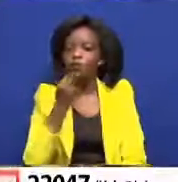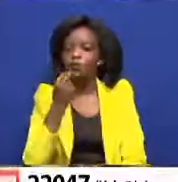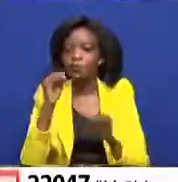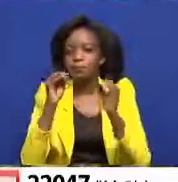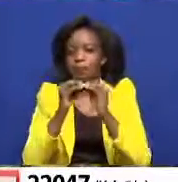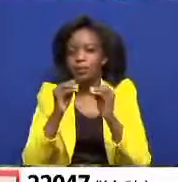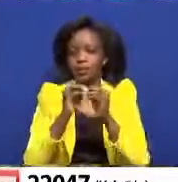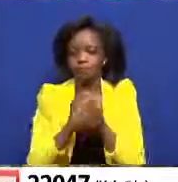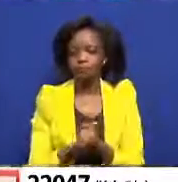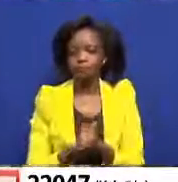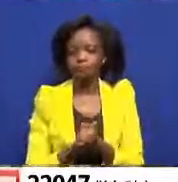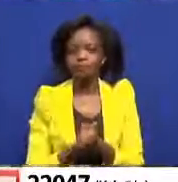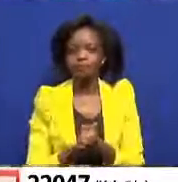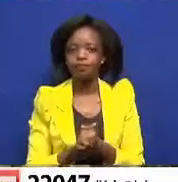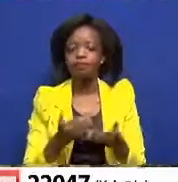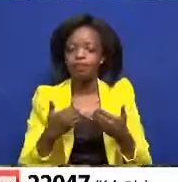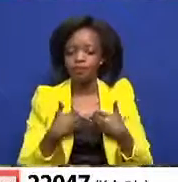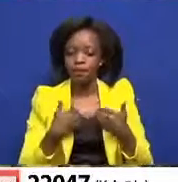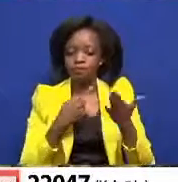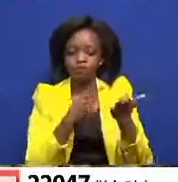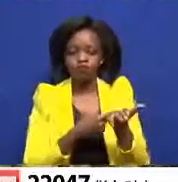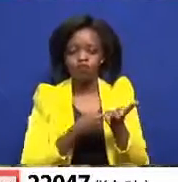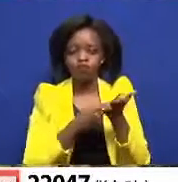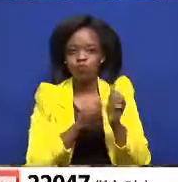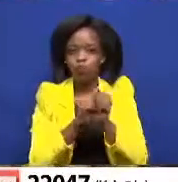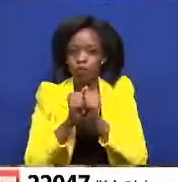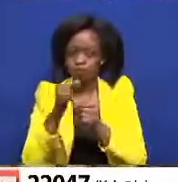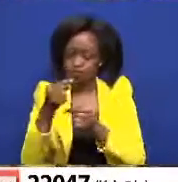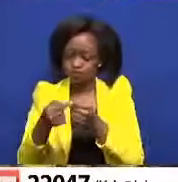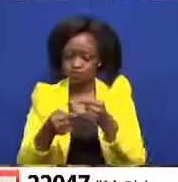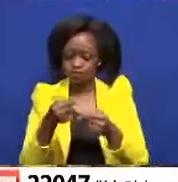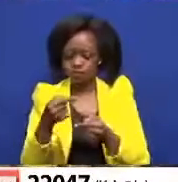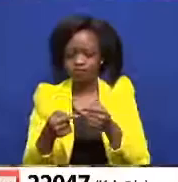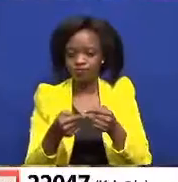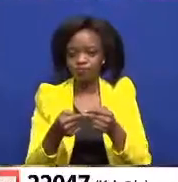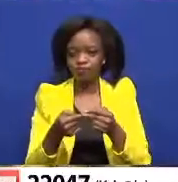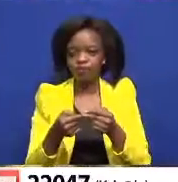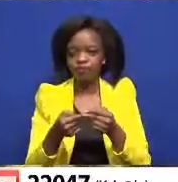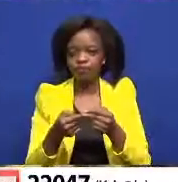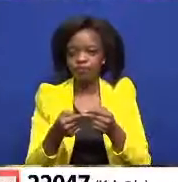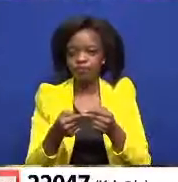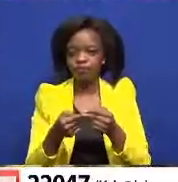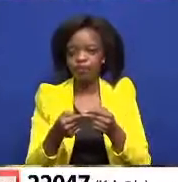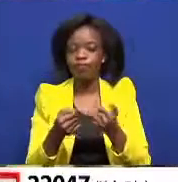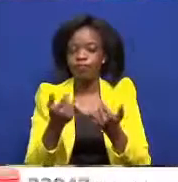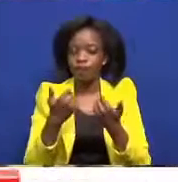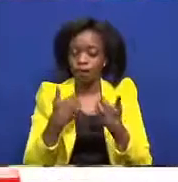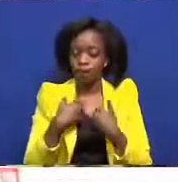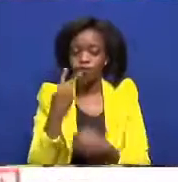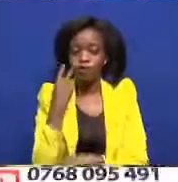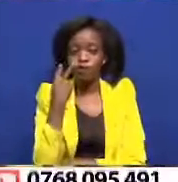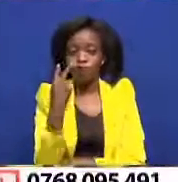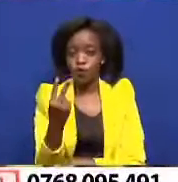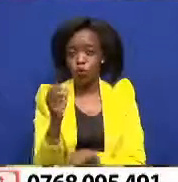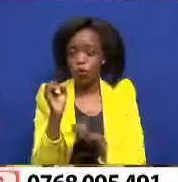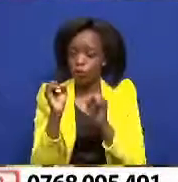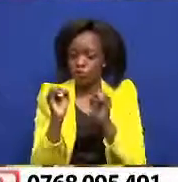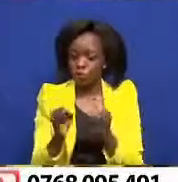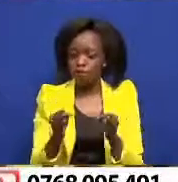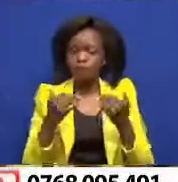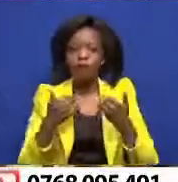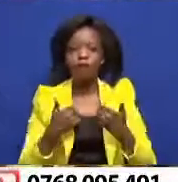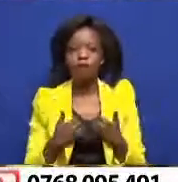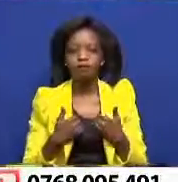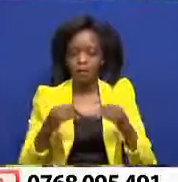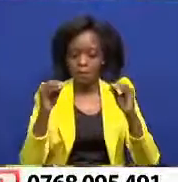We have negotiations which are ongoing behind the scene. There was a view that if we have this